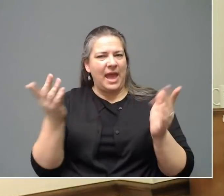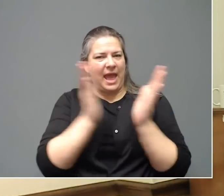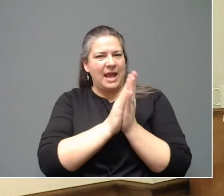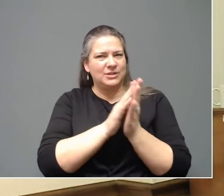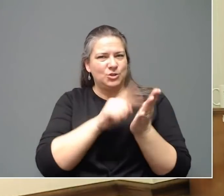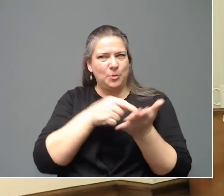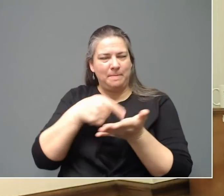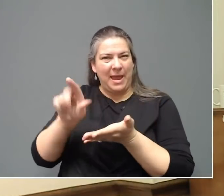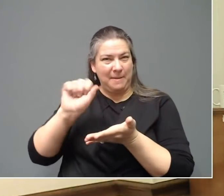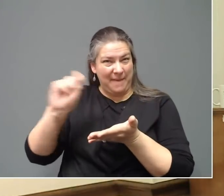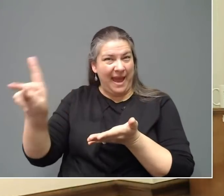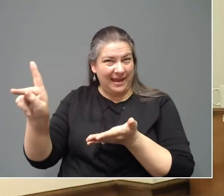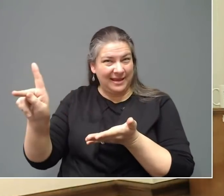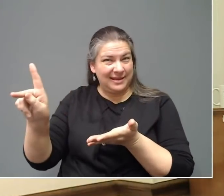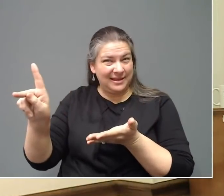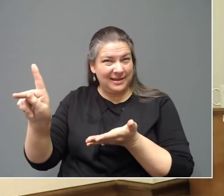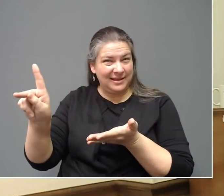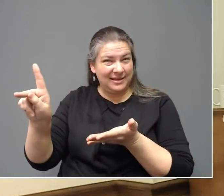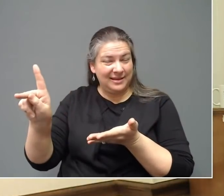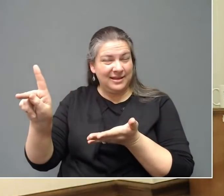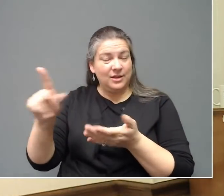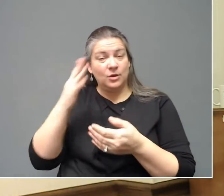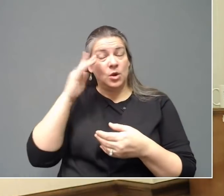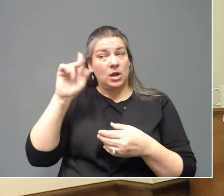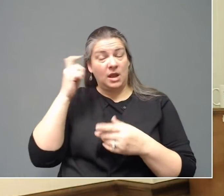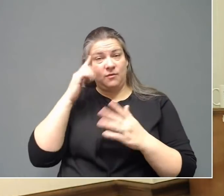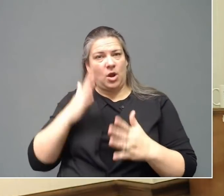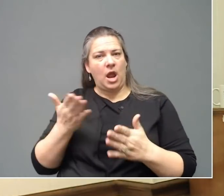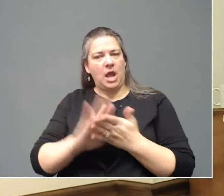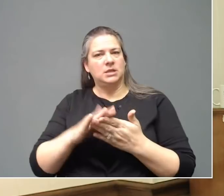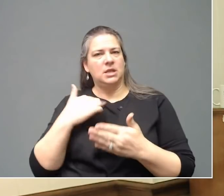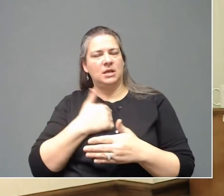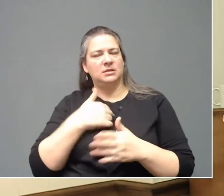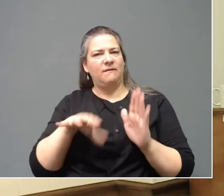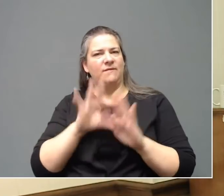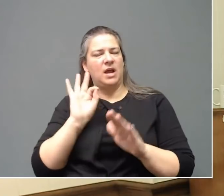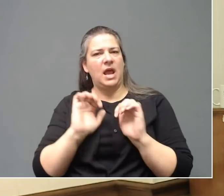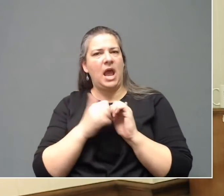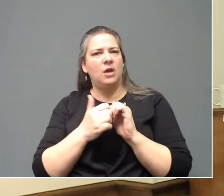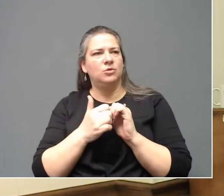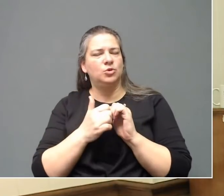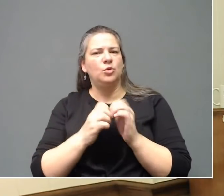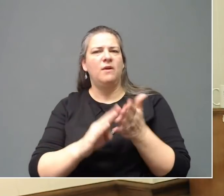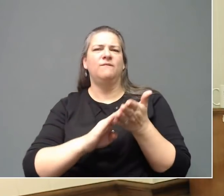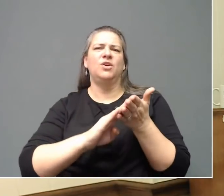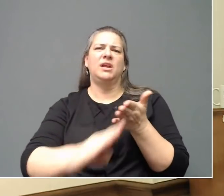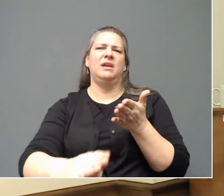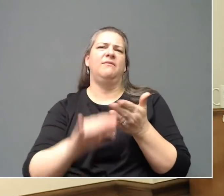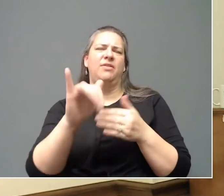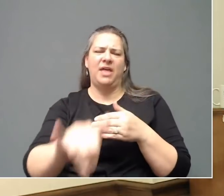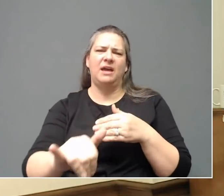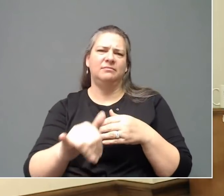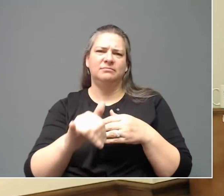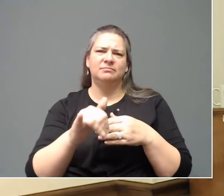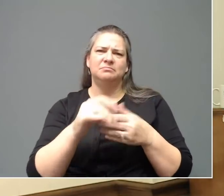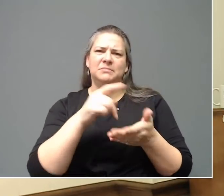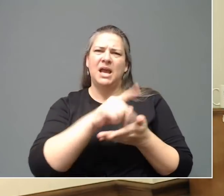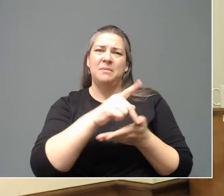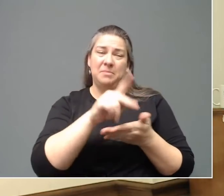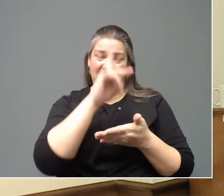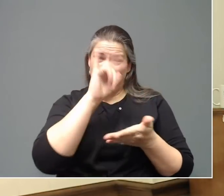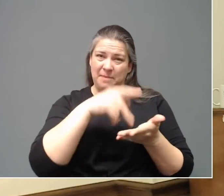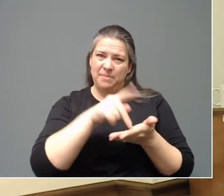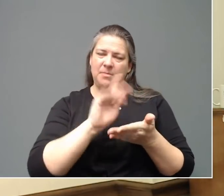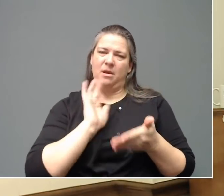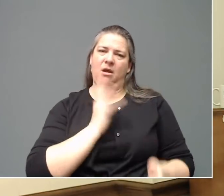back. As you know, the governor asked us to find a way to forgive those overpayments because those were our mistake,